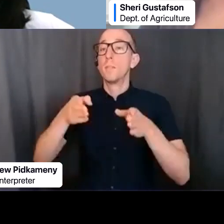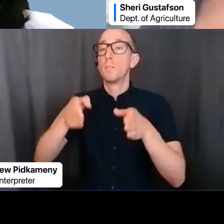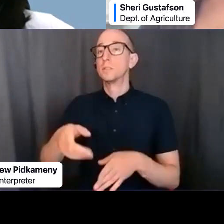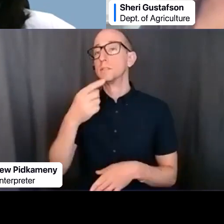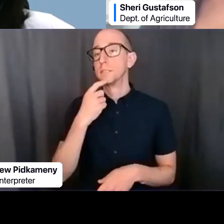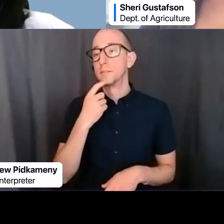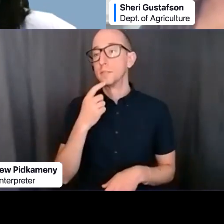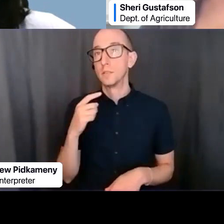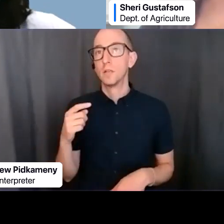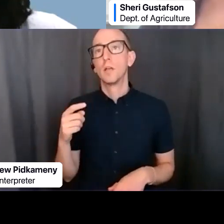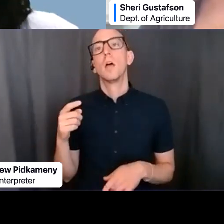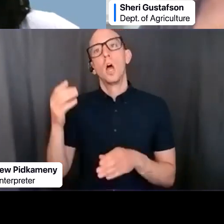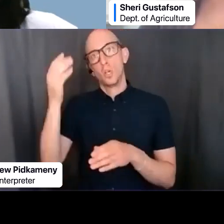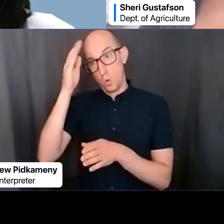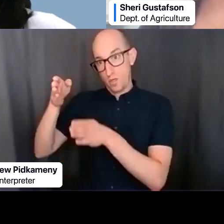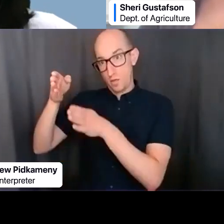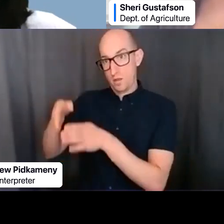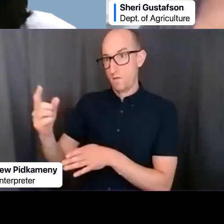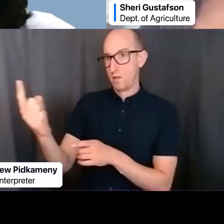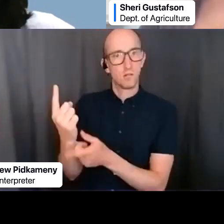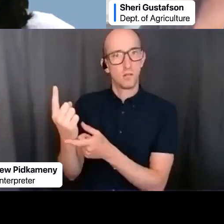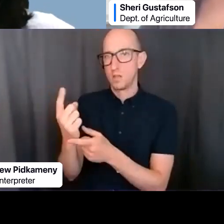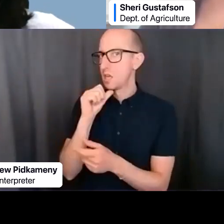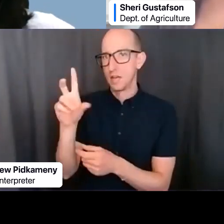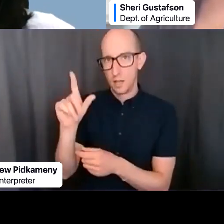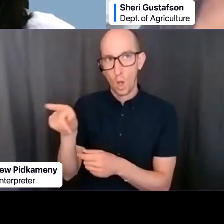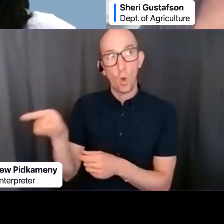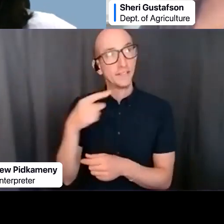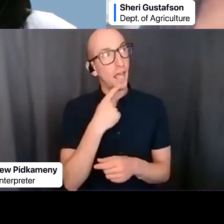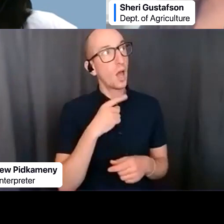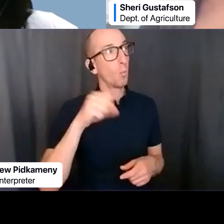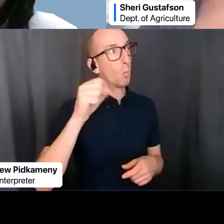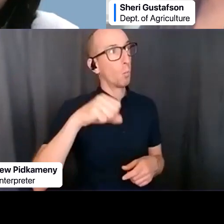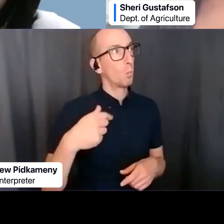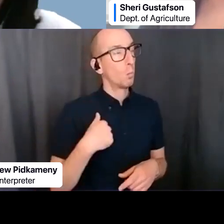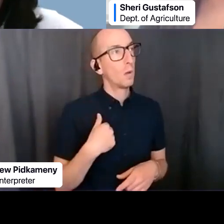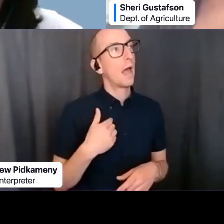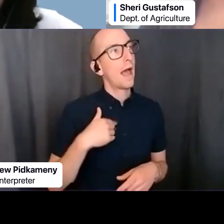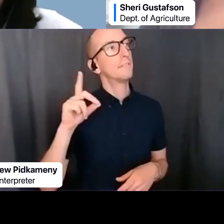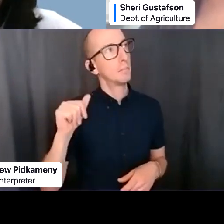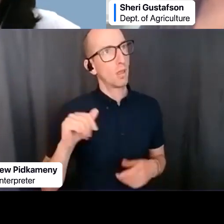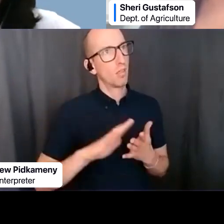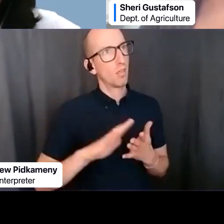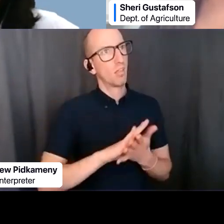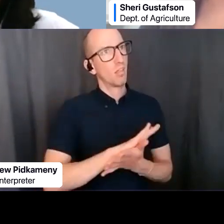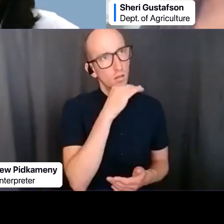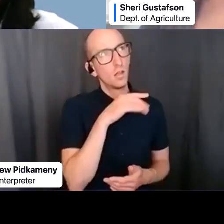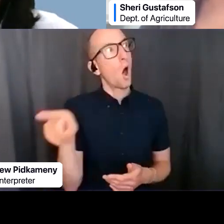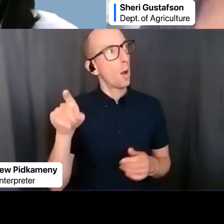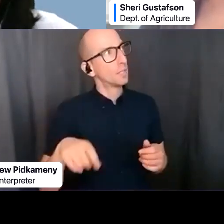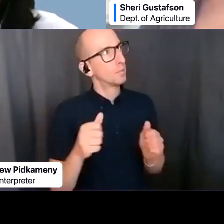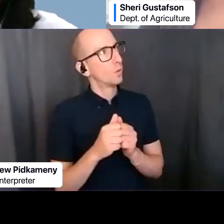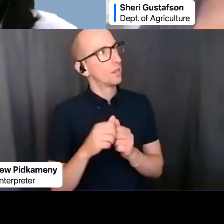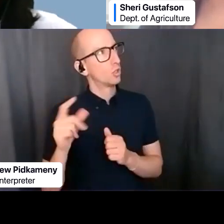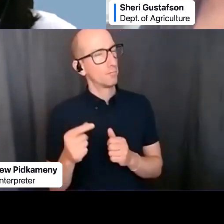have knowledge that the person is not disabled and saying they have a disability and they have to be with their dog.